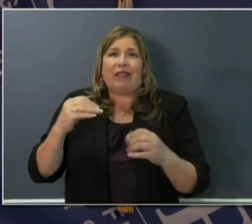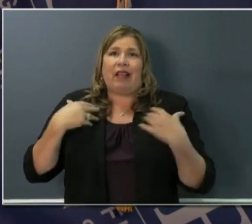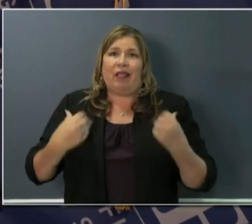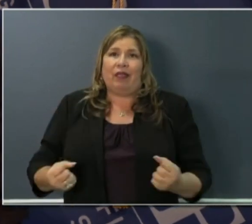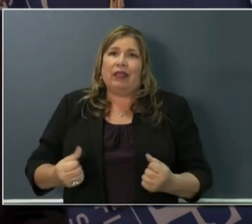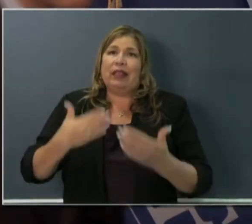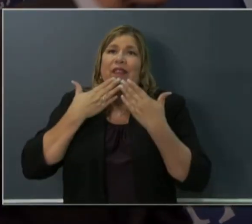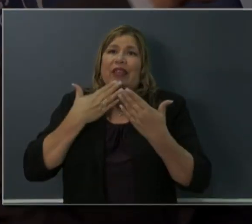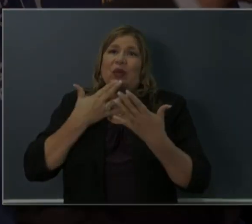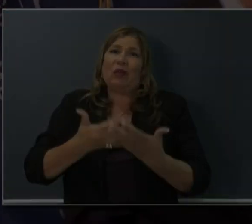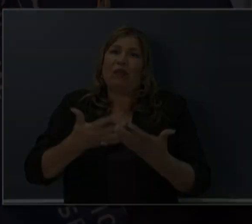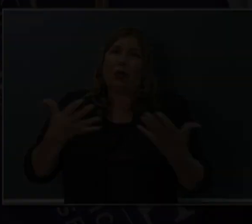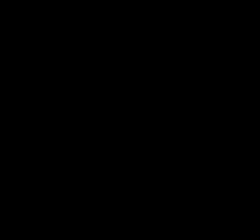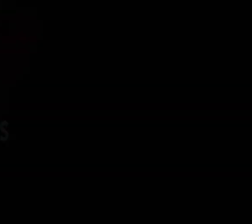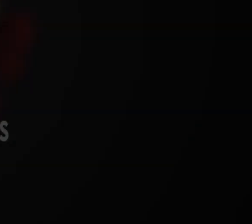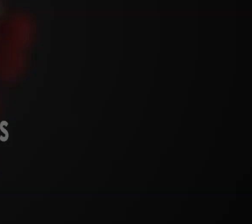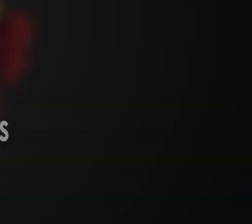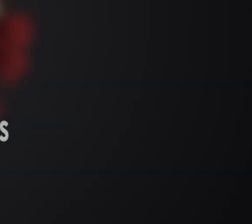much.